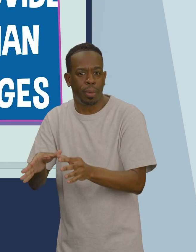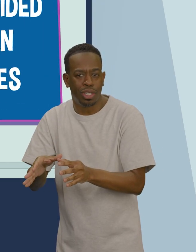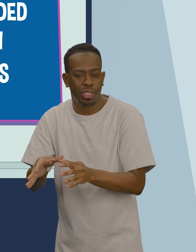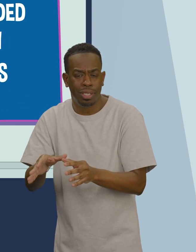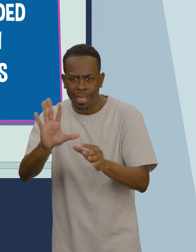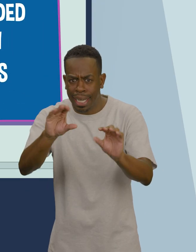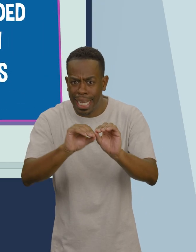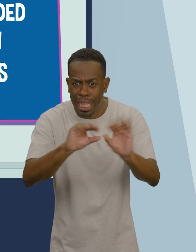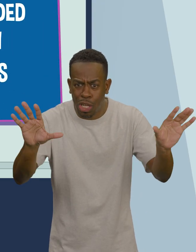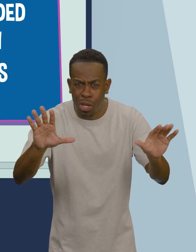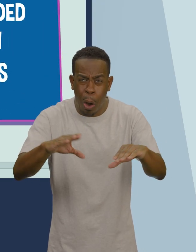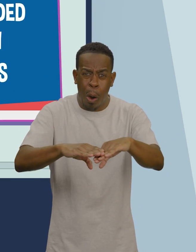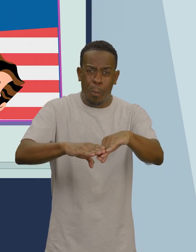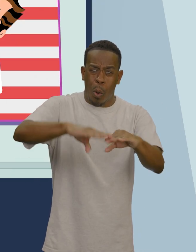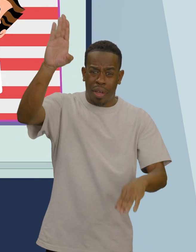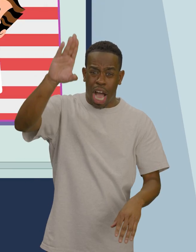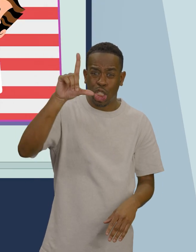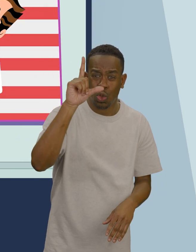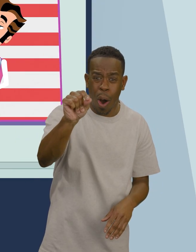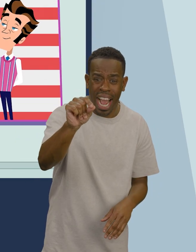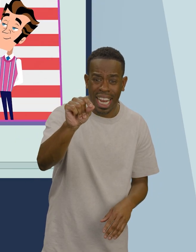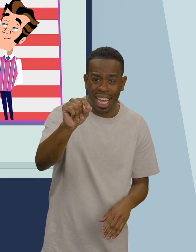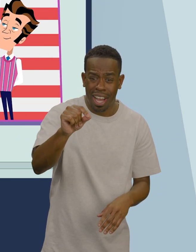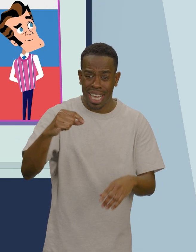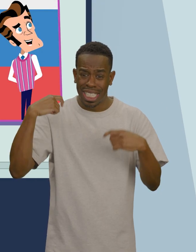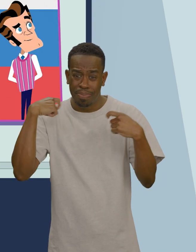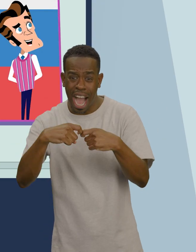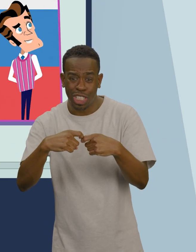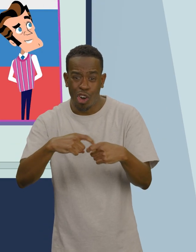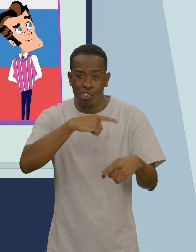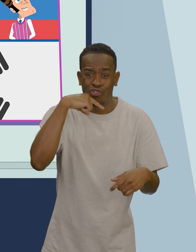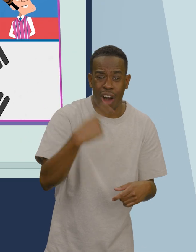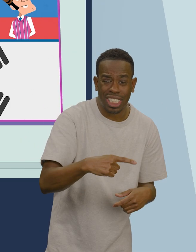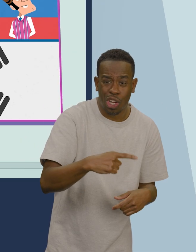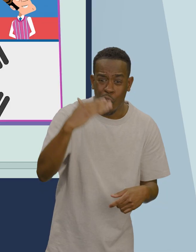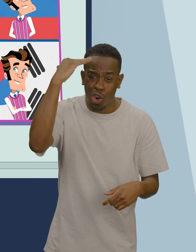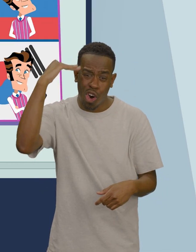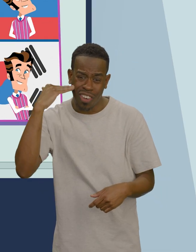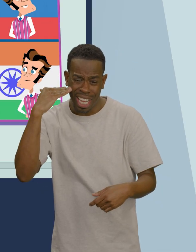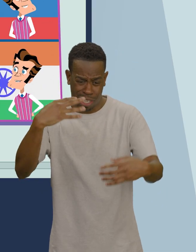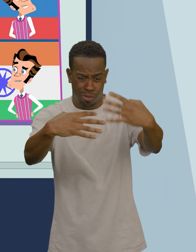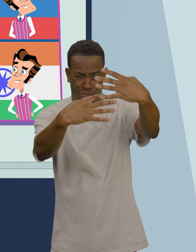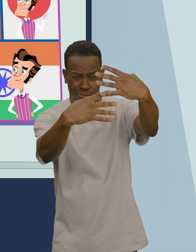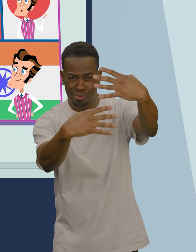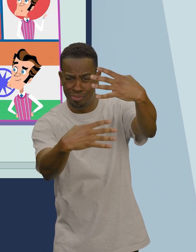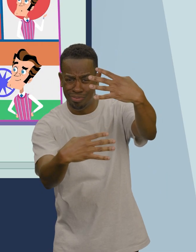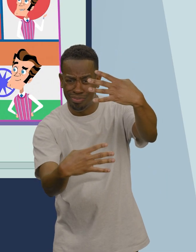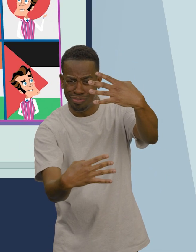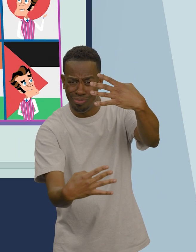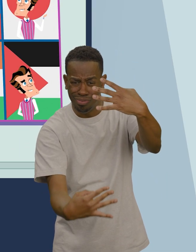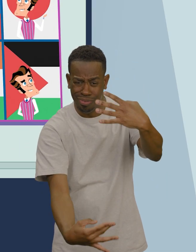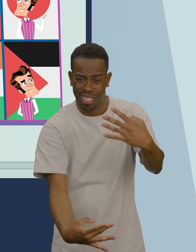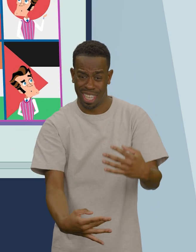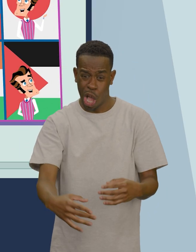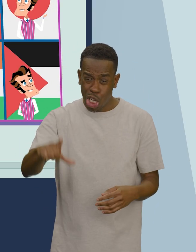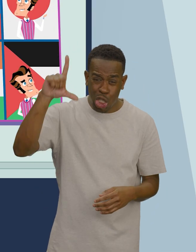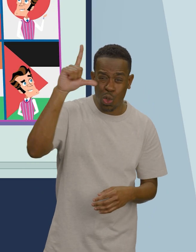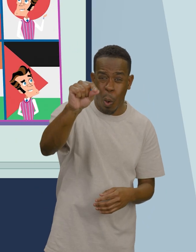interpreters. To be clear, that's more than 20. 20. 20. 8.